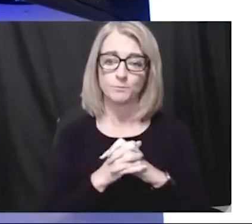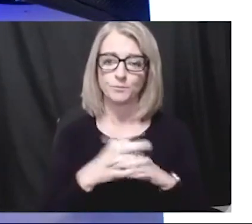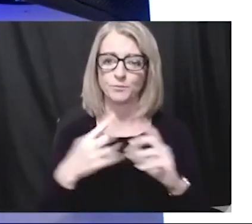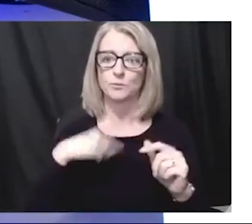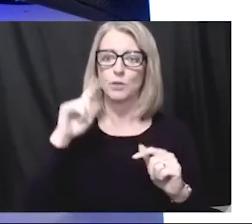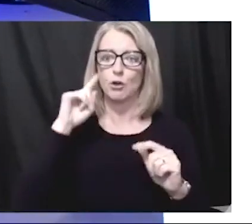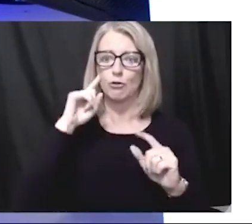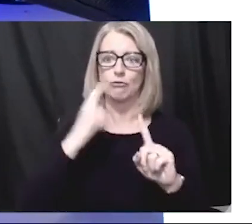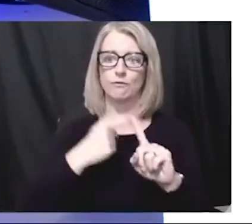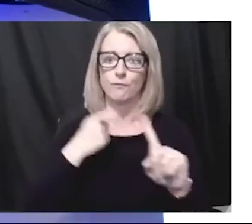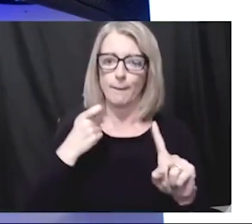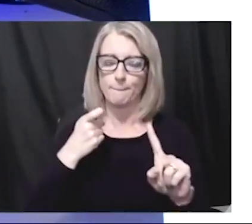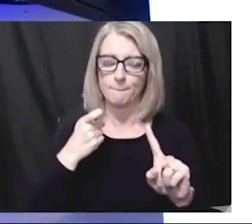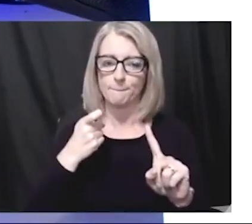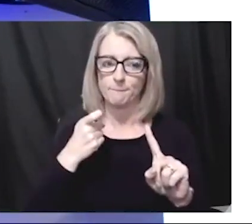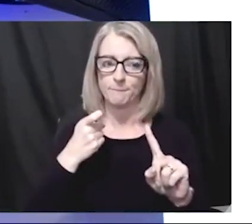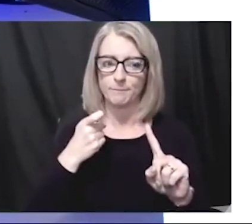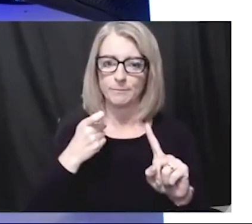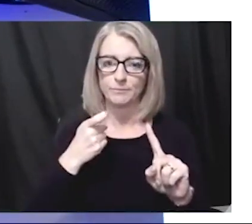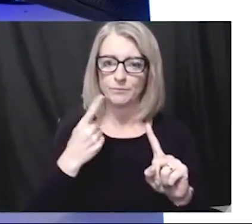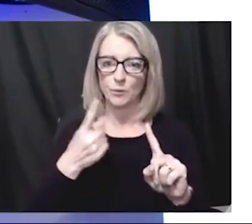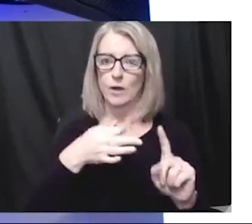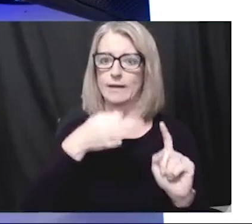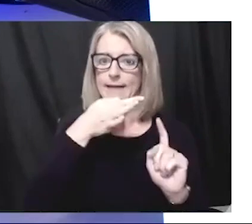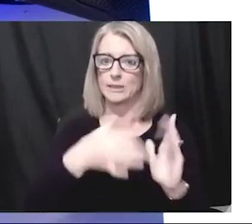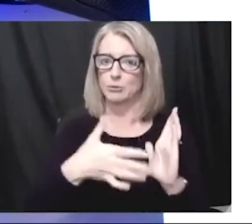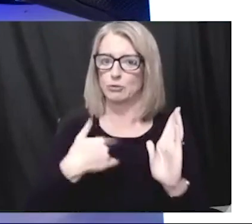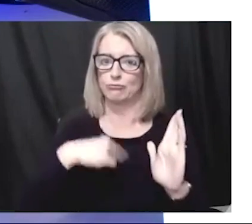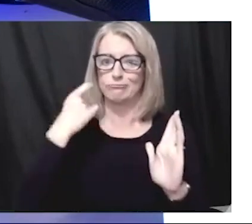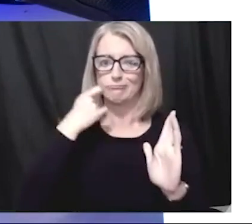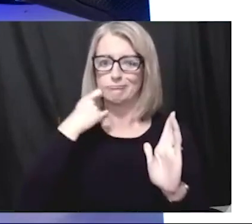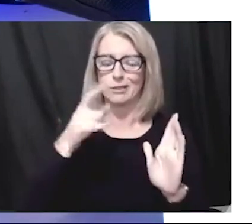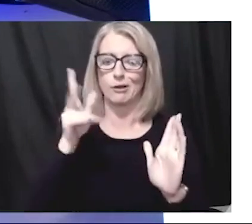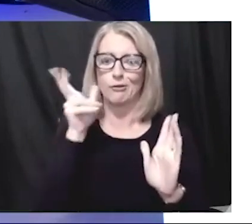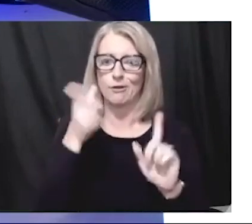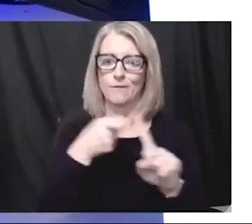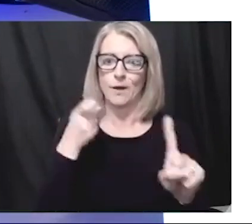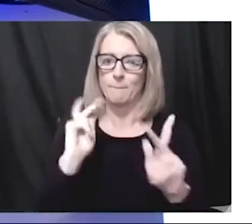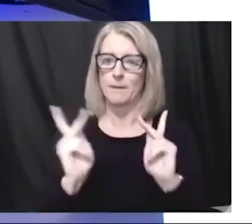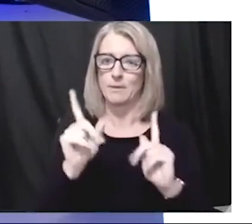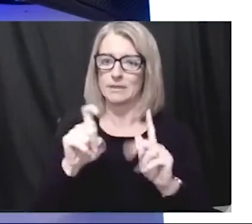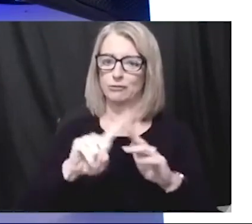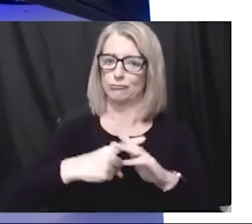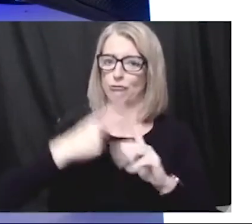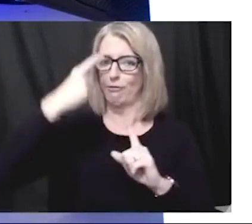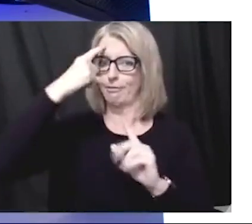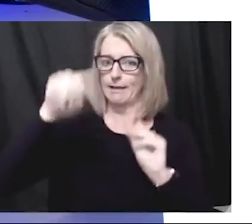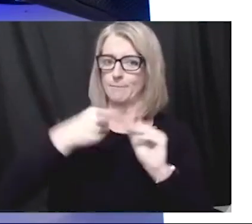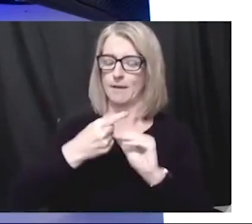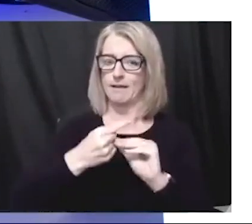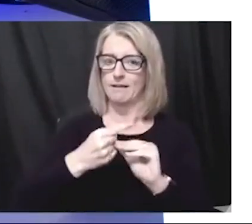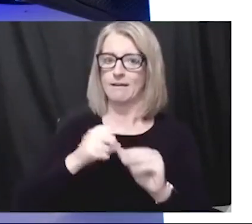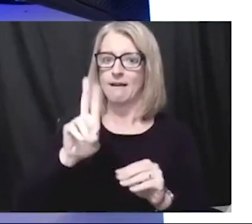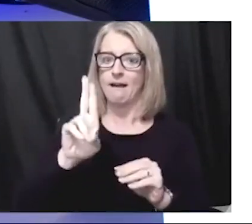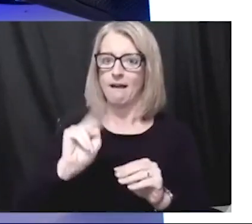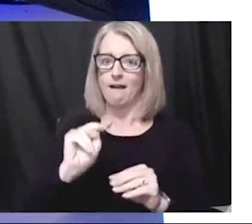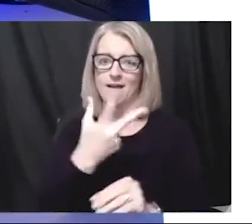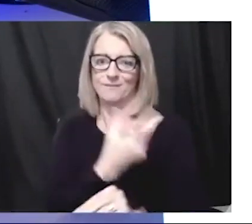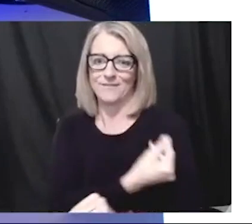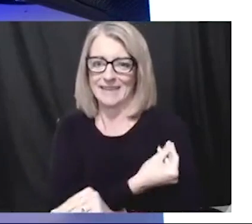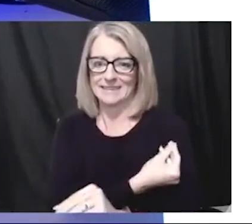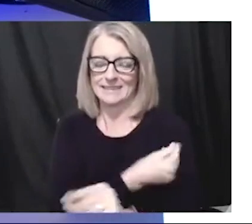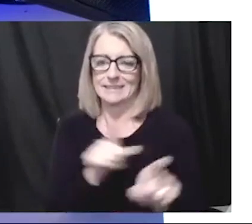from. We had one expert we heard from earlier this week talk about that people need to start thinking about being unvaccinated as they